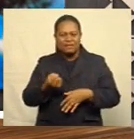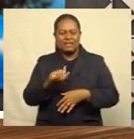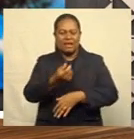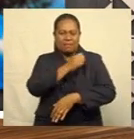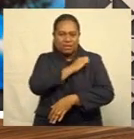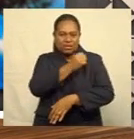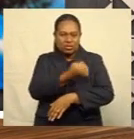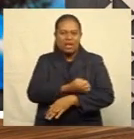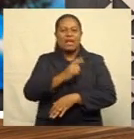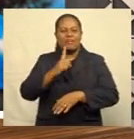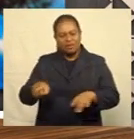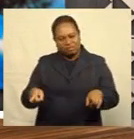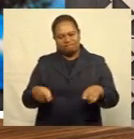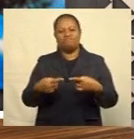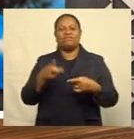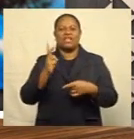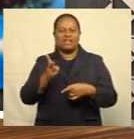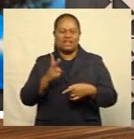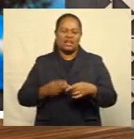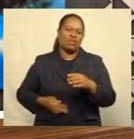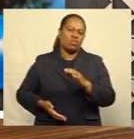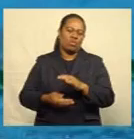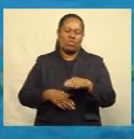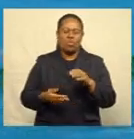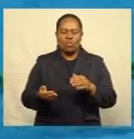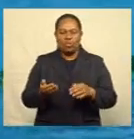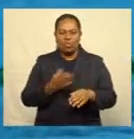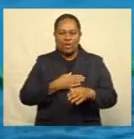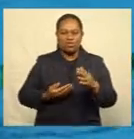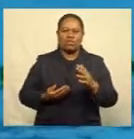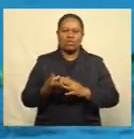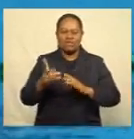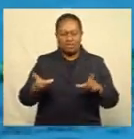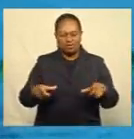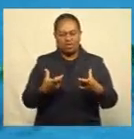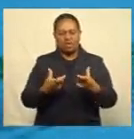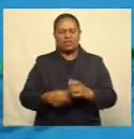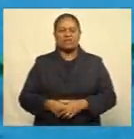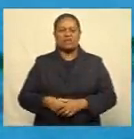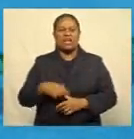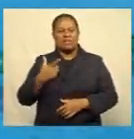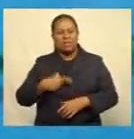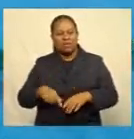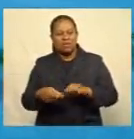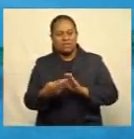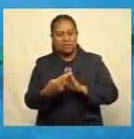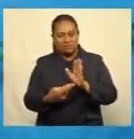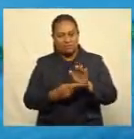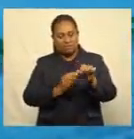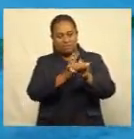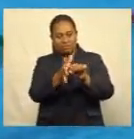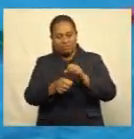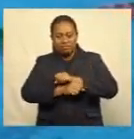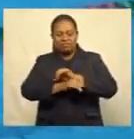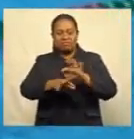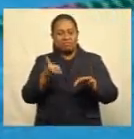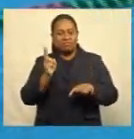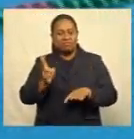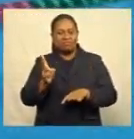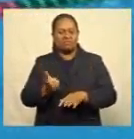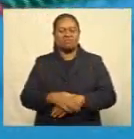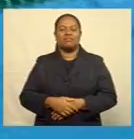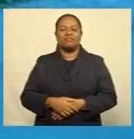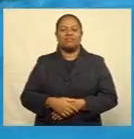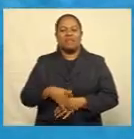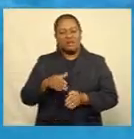same challenges all over again. Following the cancellation of sporting events due to the recent COVID-19 outbreak, the Federation has